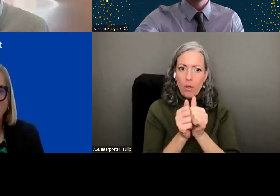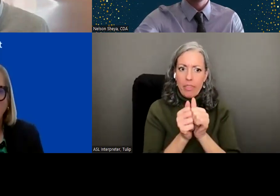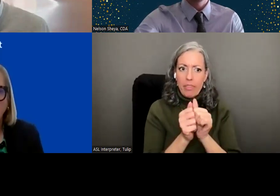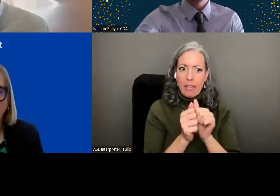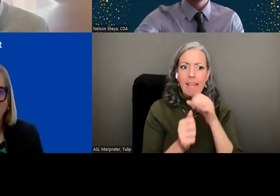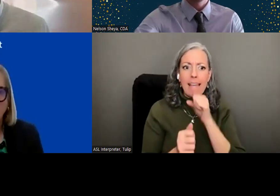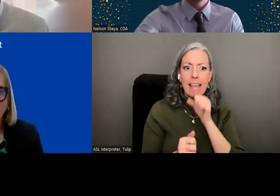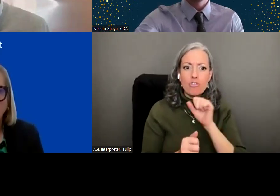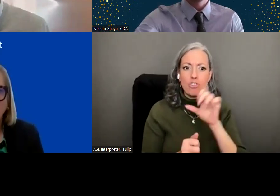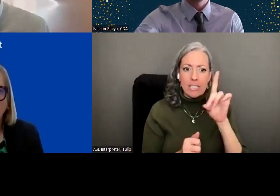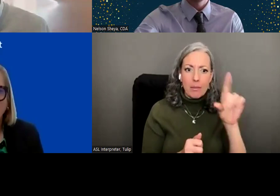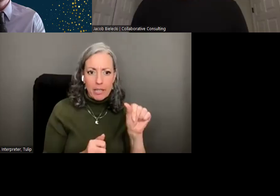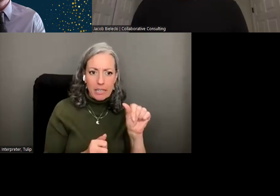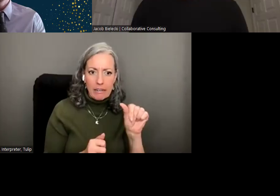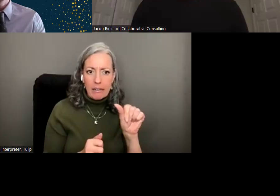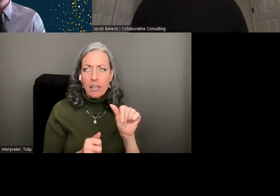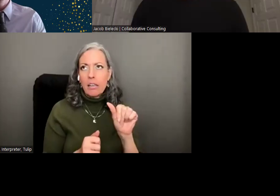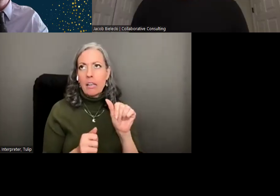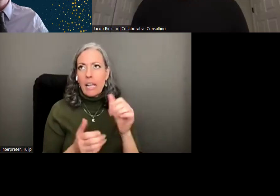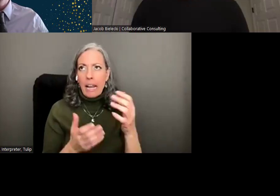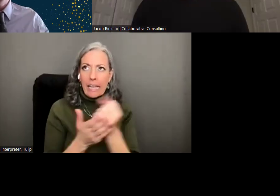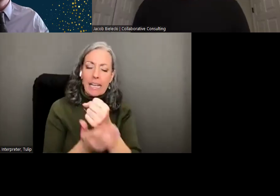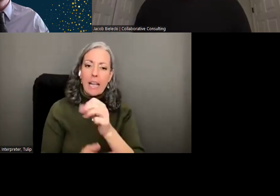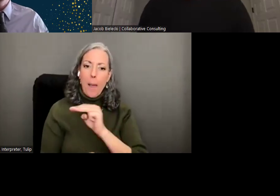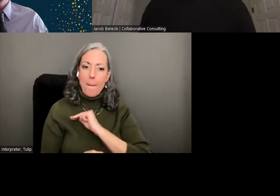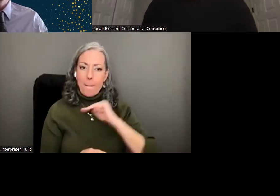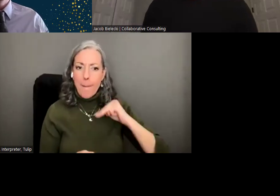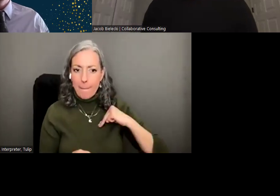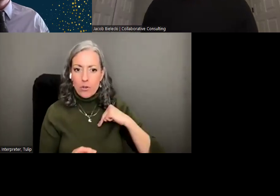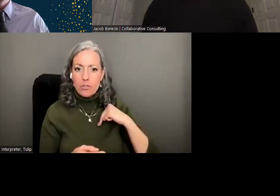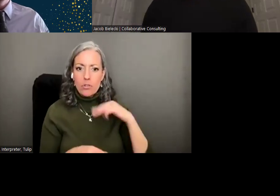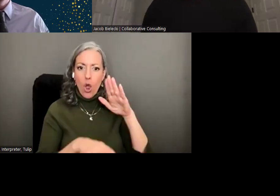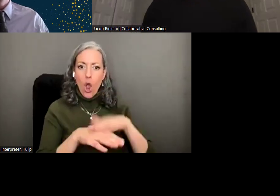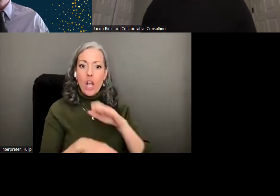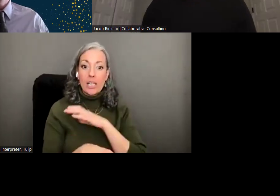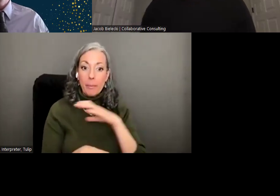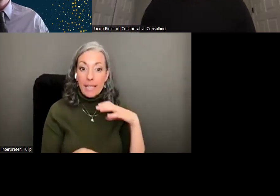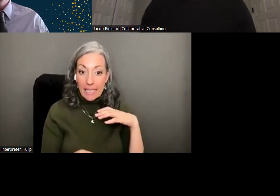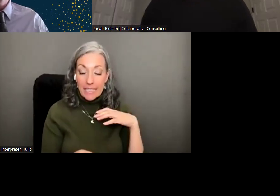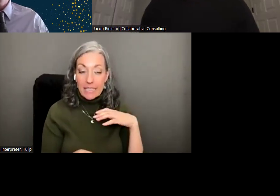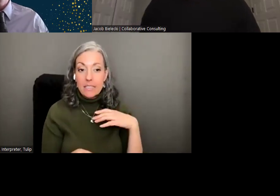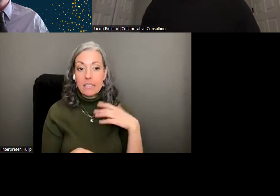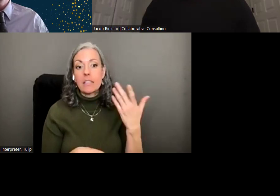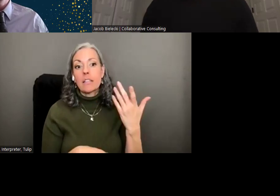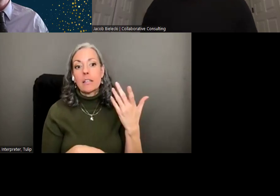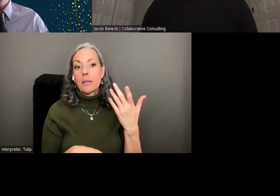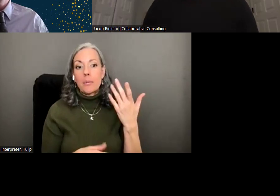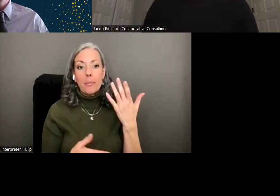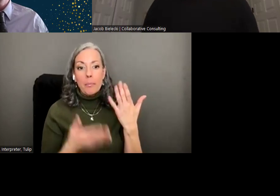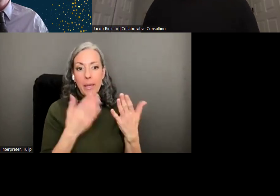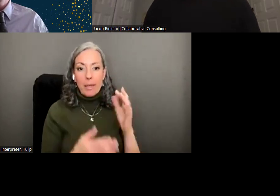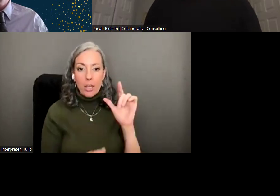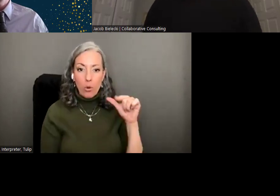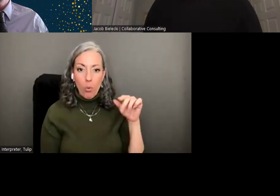for outreach, getting members onto committees that may be quadriplegics, functional quadriplegics, people